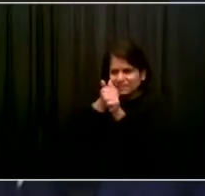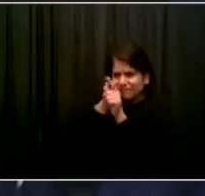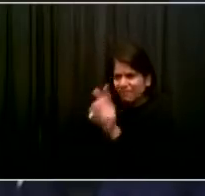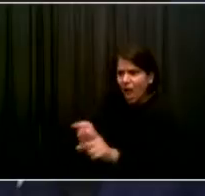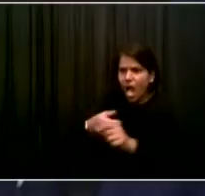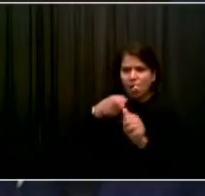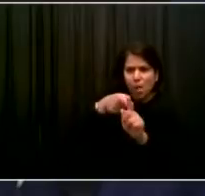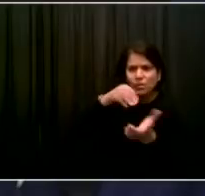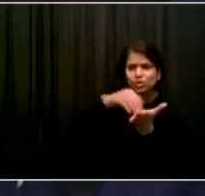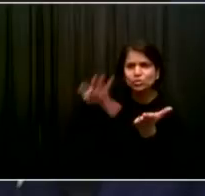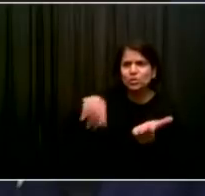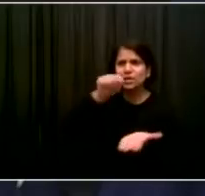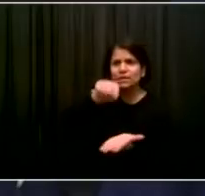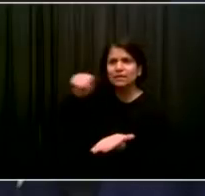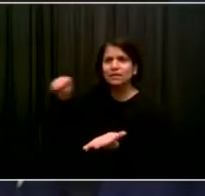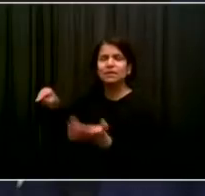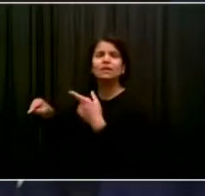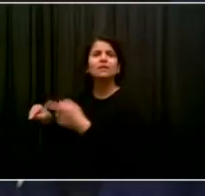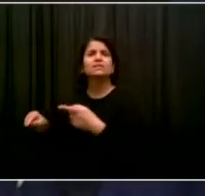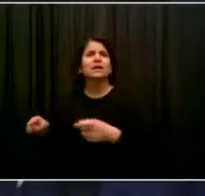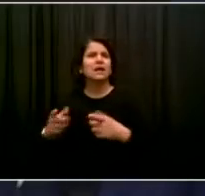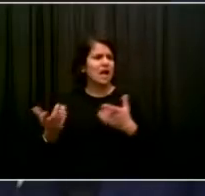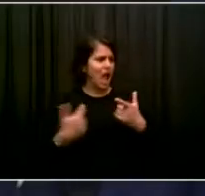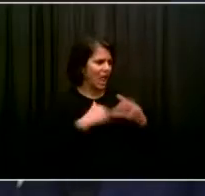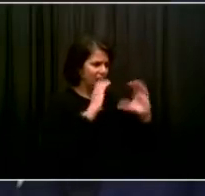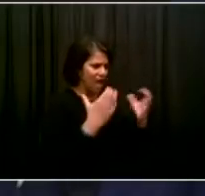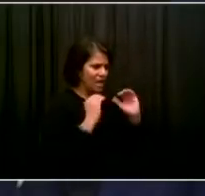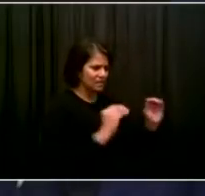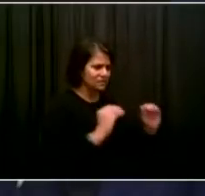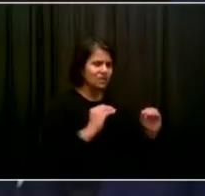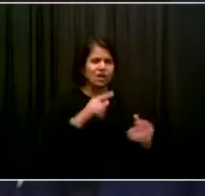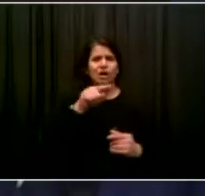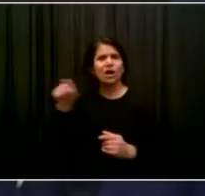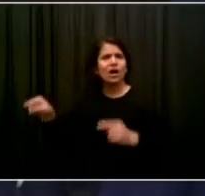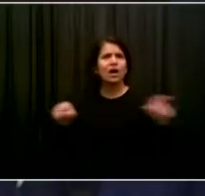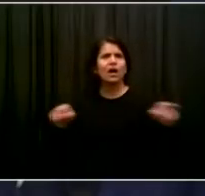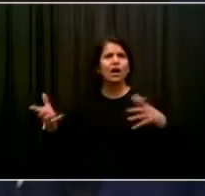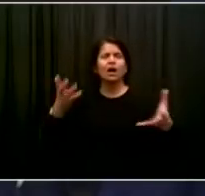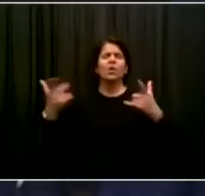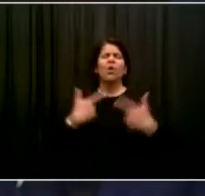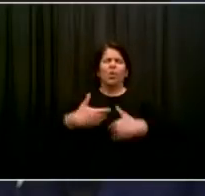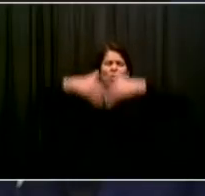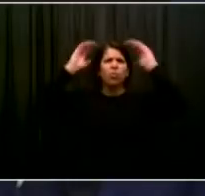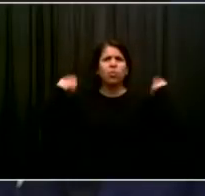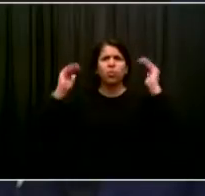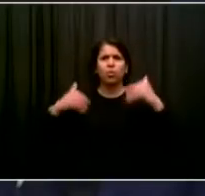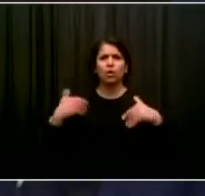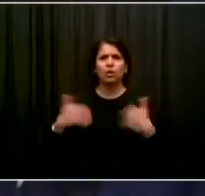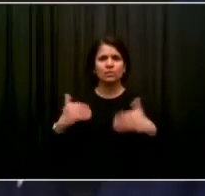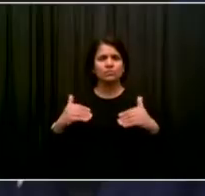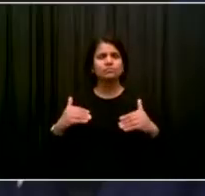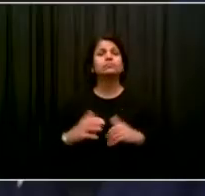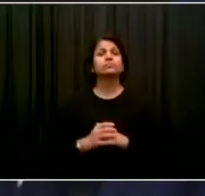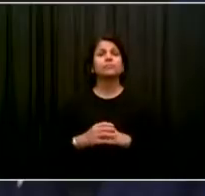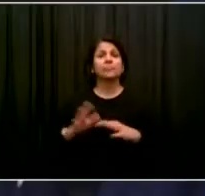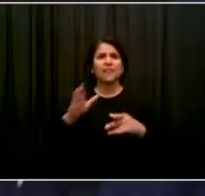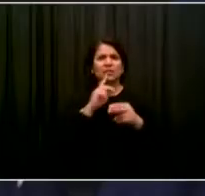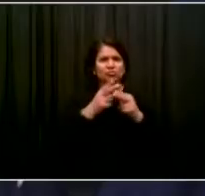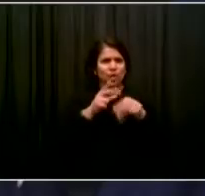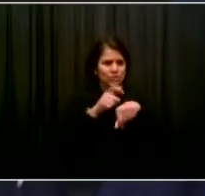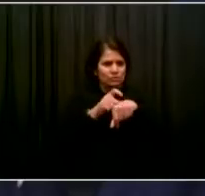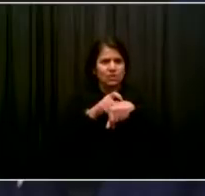who are learning remotely. It is a big undertaking, even to do it for a short period of time. That is why we've been having